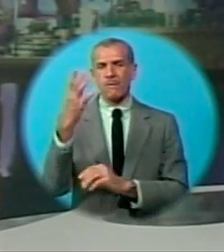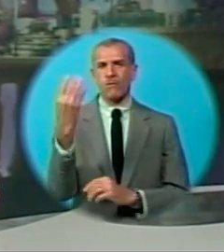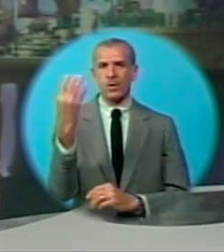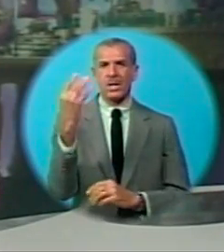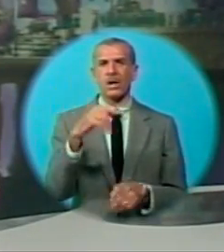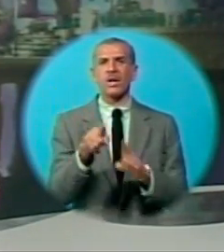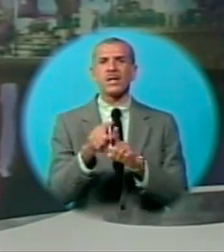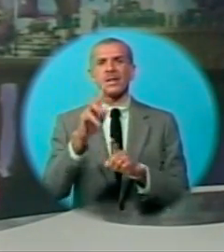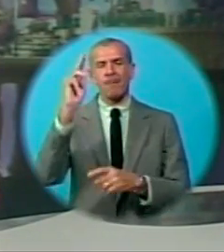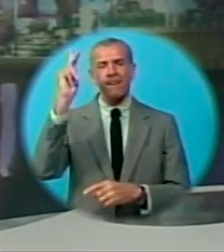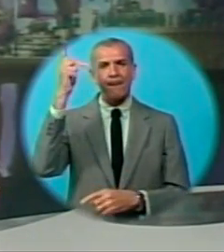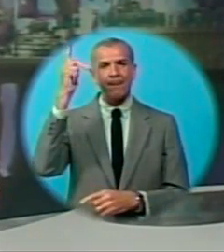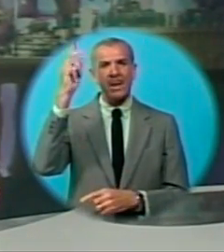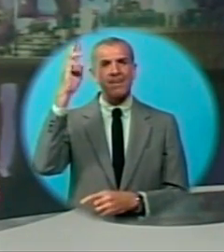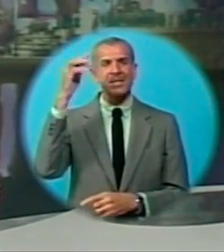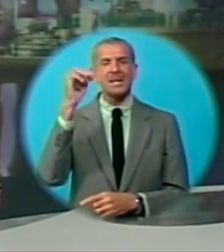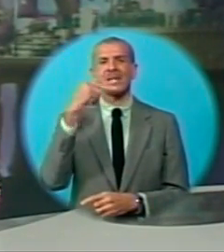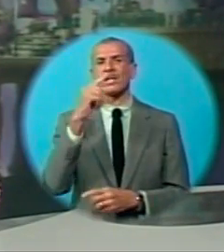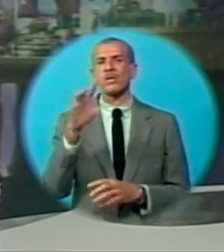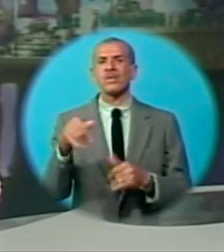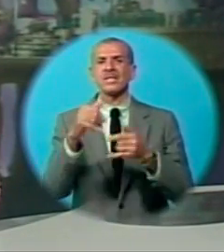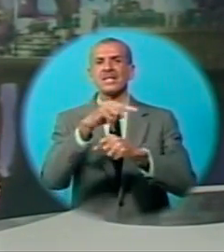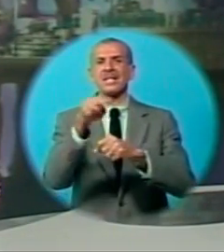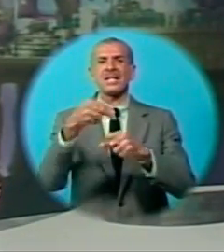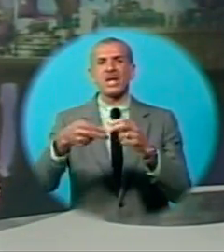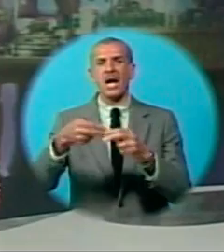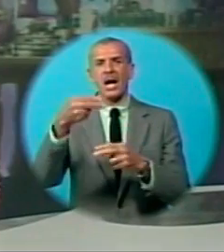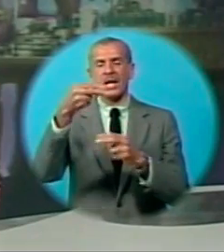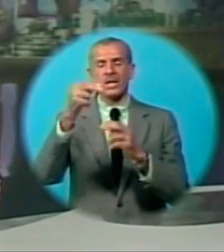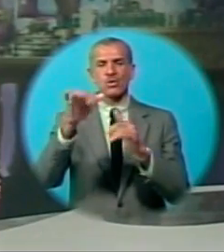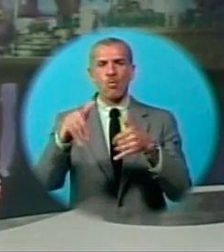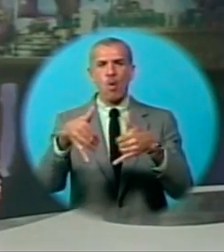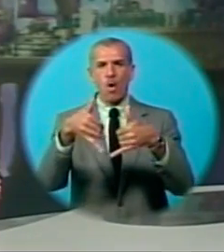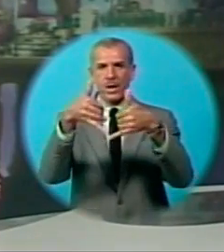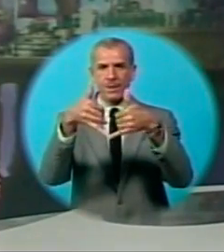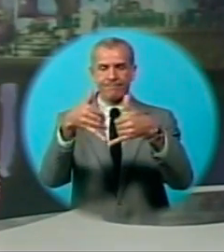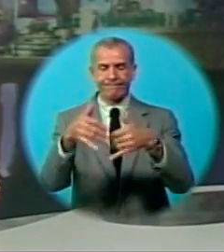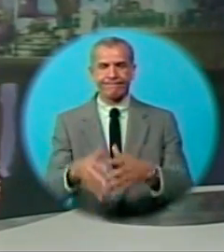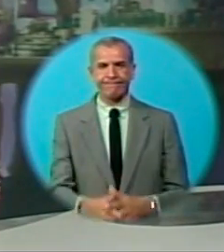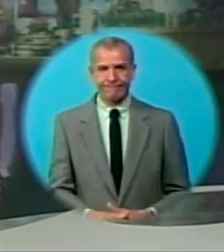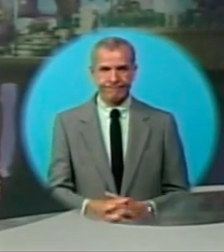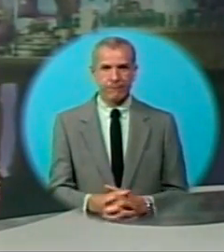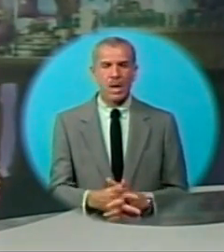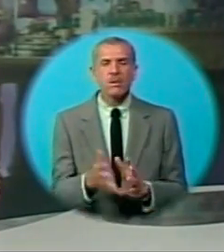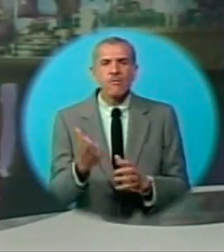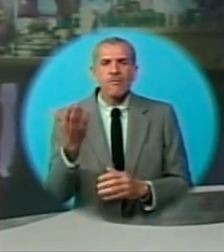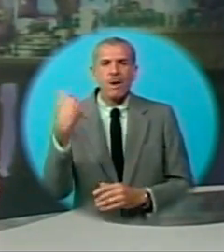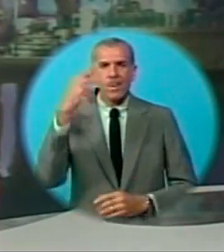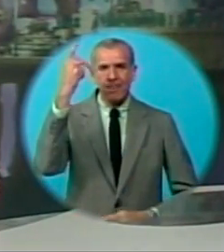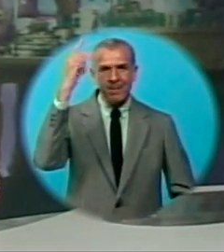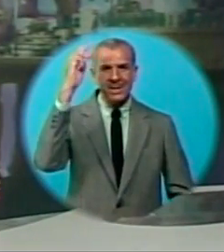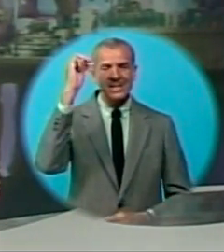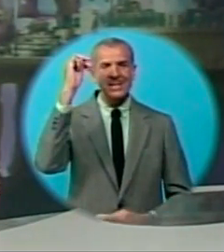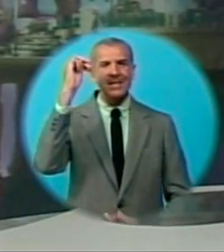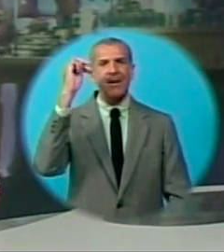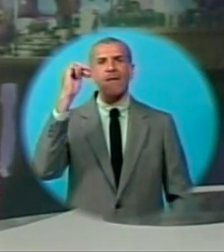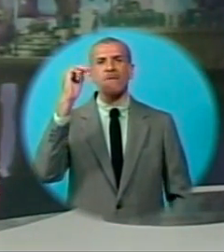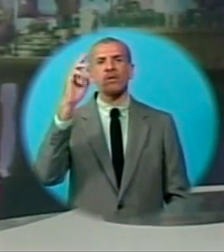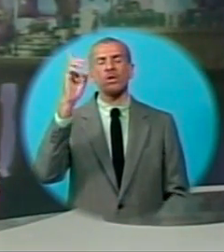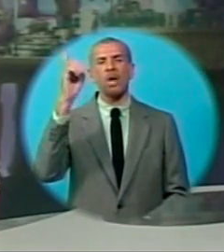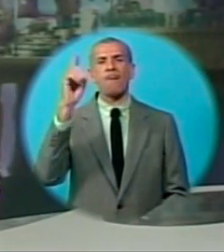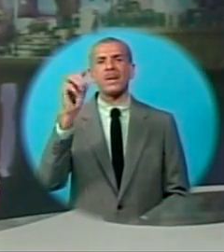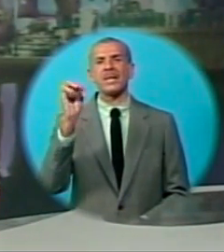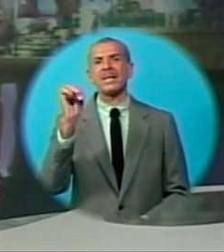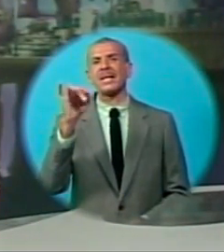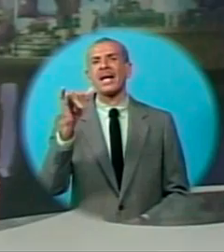Persad-Bissessar recommended that they receive the nation's highest award. Well, former Prime Minister of Dominica, Patrick John, had